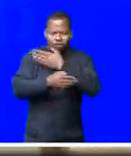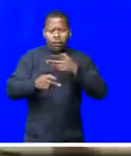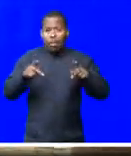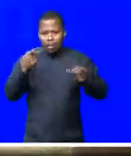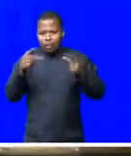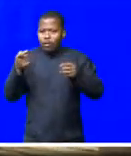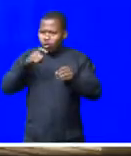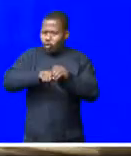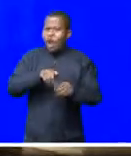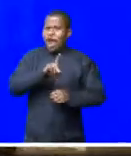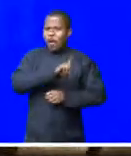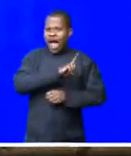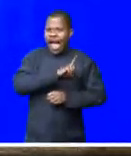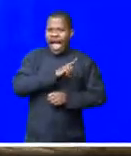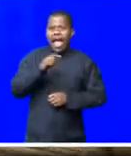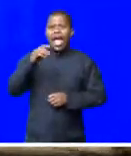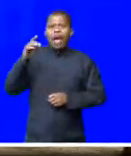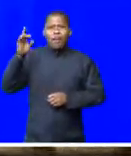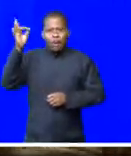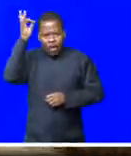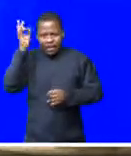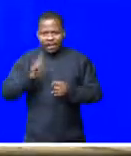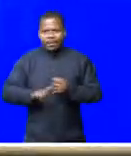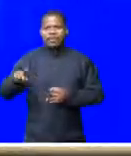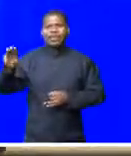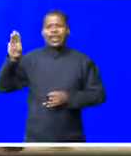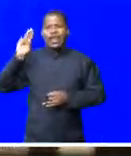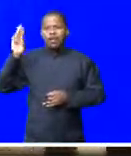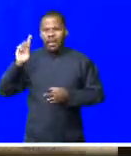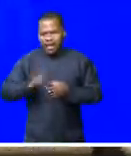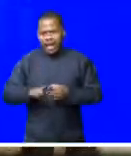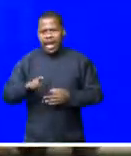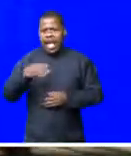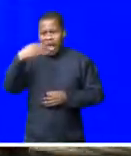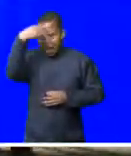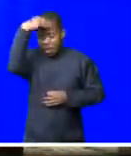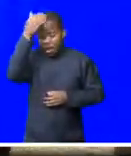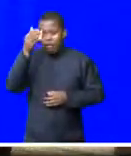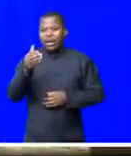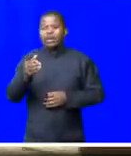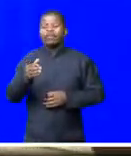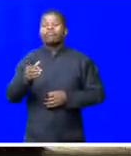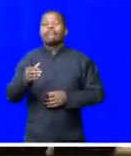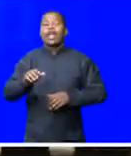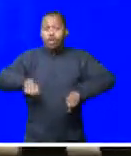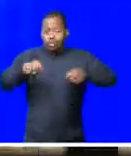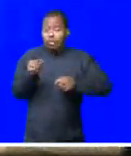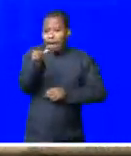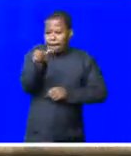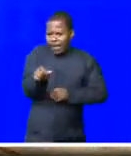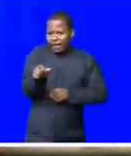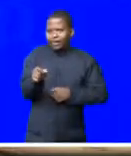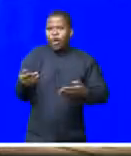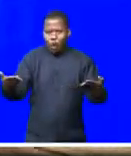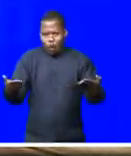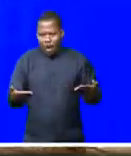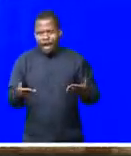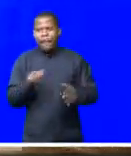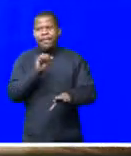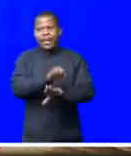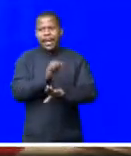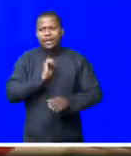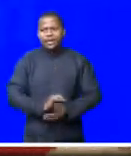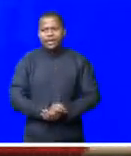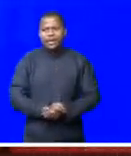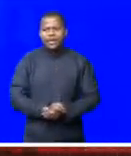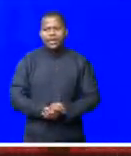baholi bemave kulelive le Rwanda. Imbube beyikatheke isingethwe inkosikati Makela Fogiane.